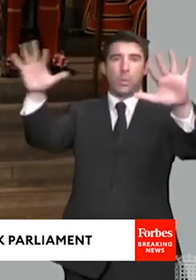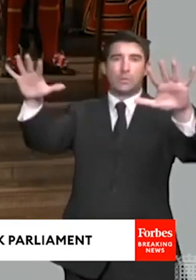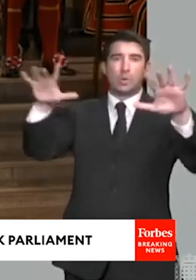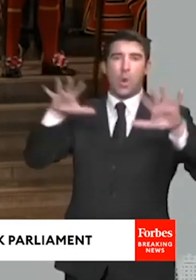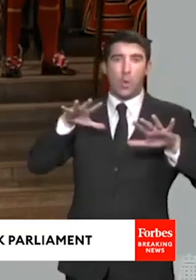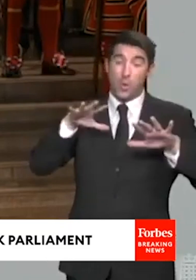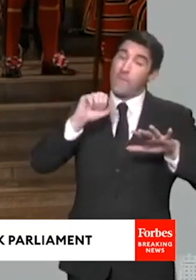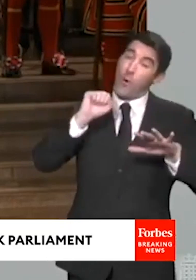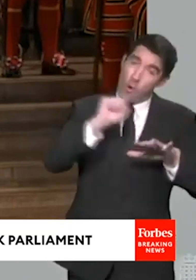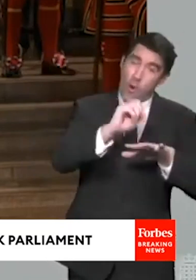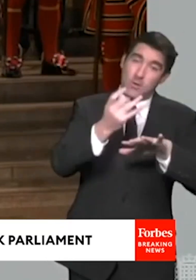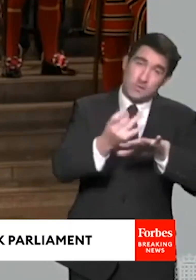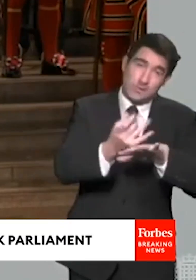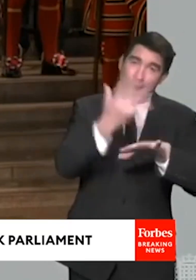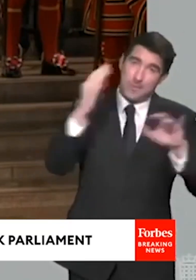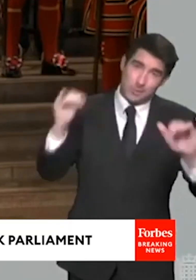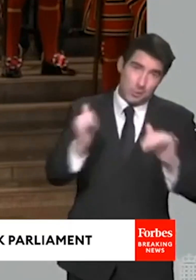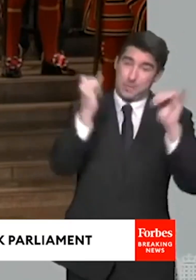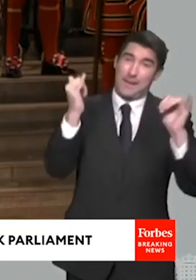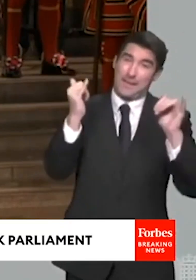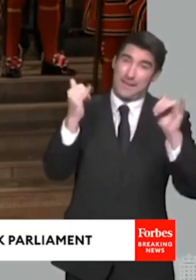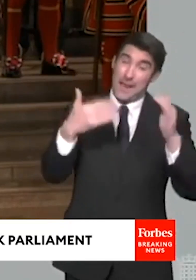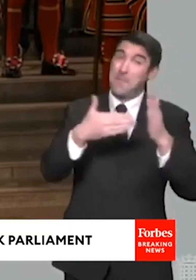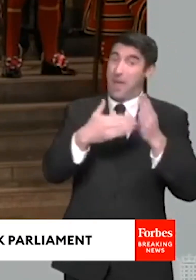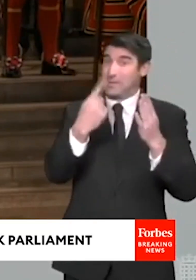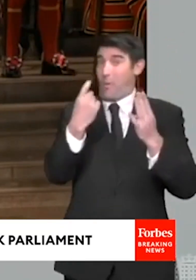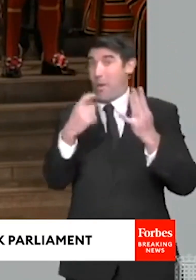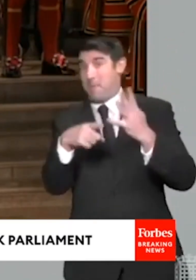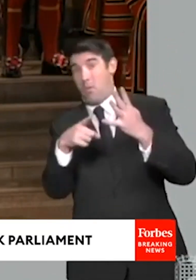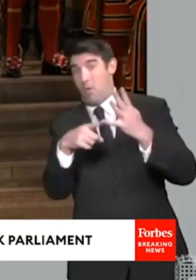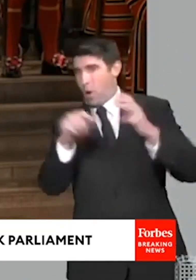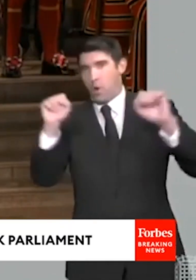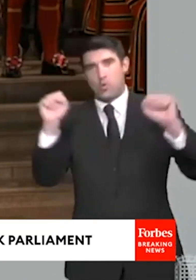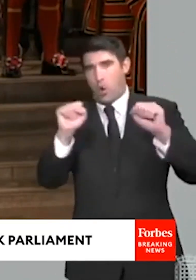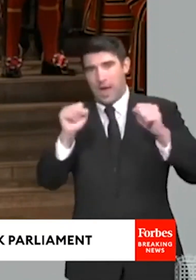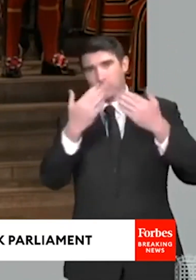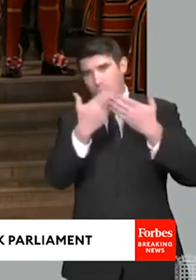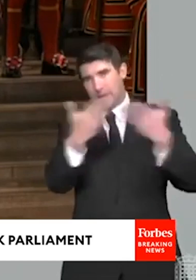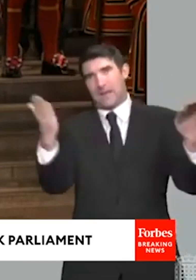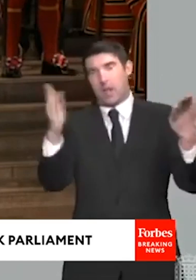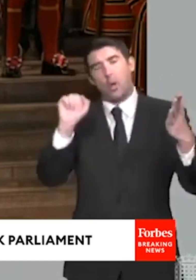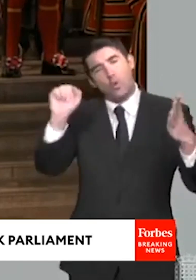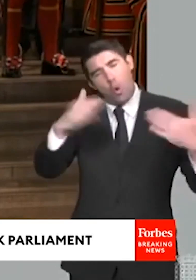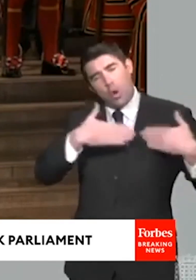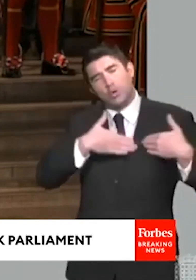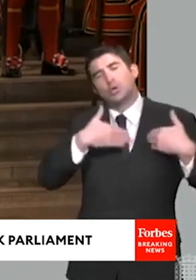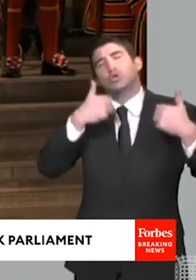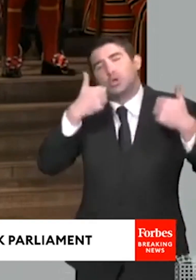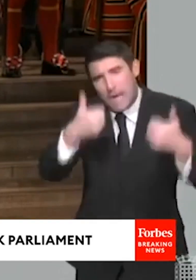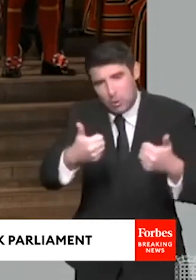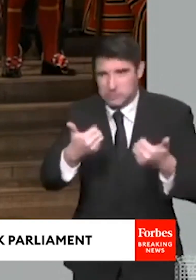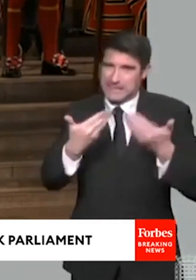so poignantly and yet to be formally unveiled, your most generous gift to Her